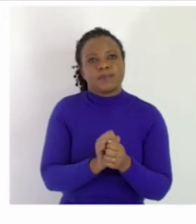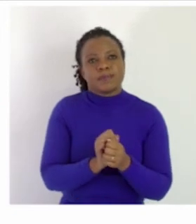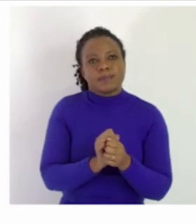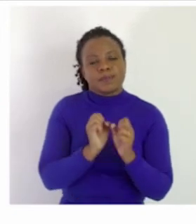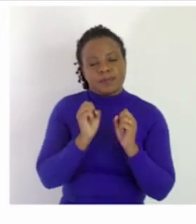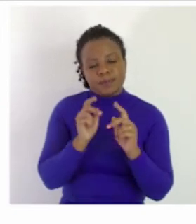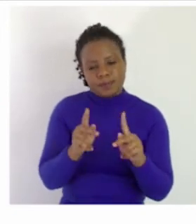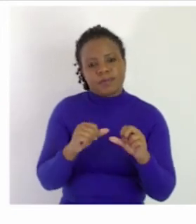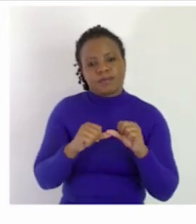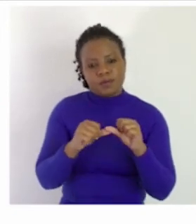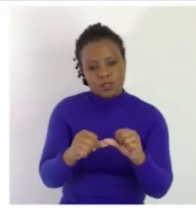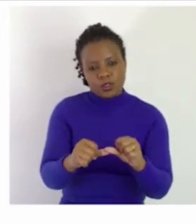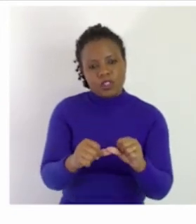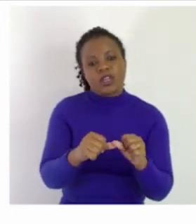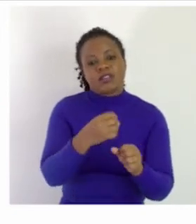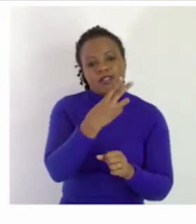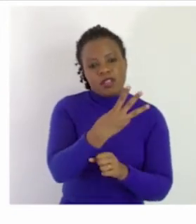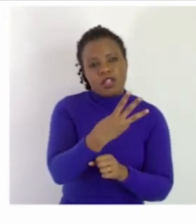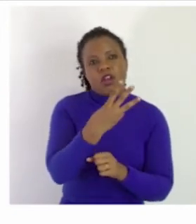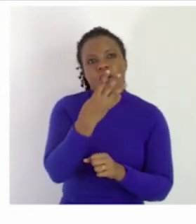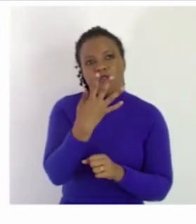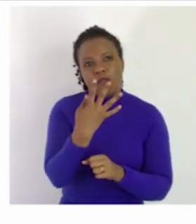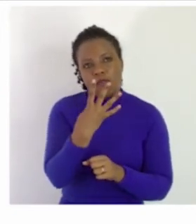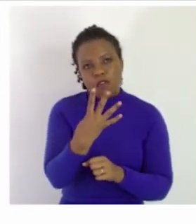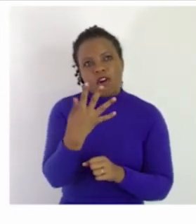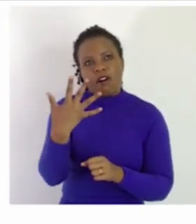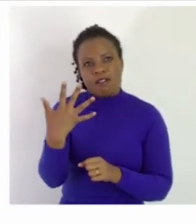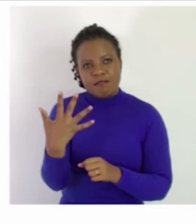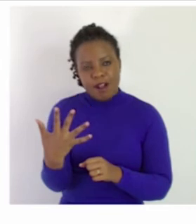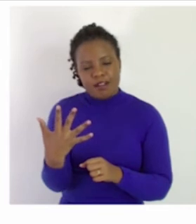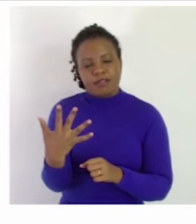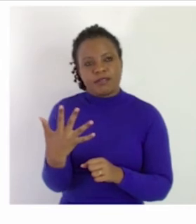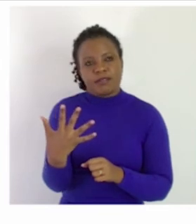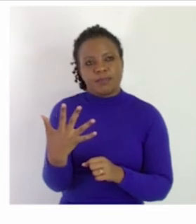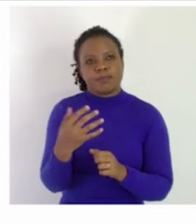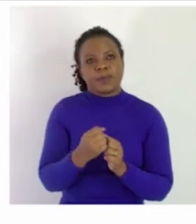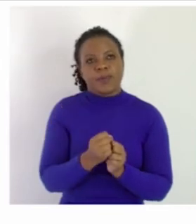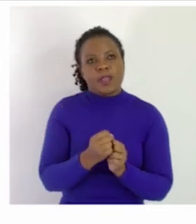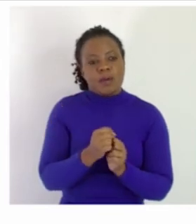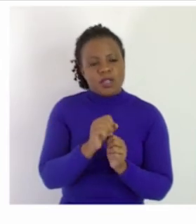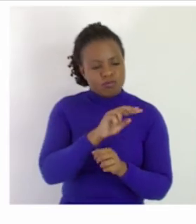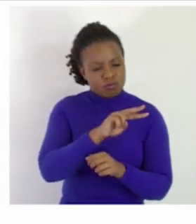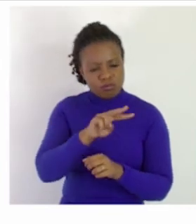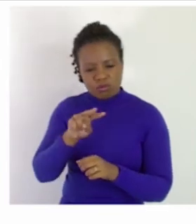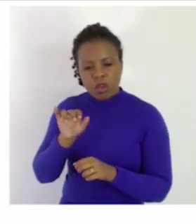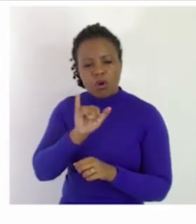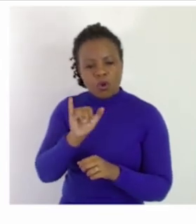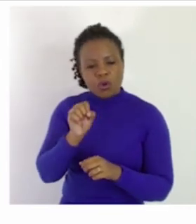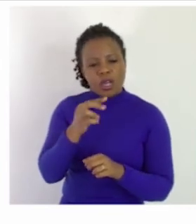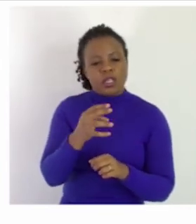girls? I would like you to complete the following sentences by identifying